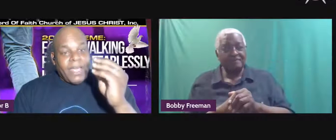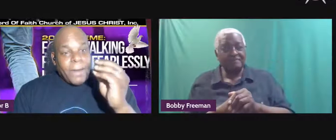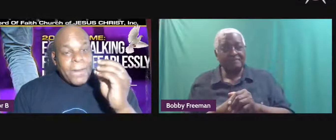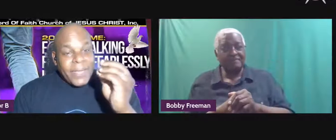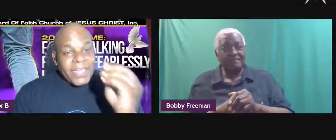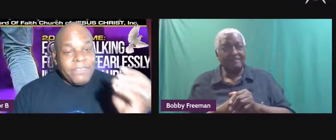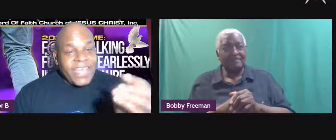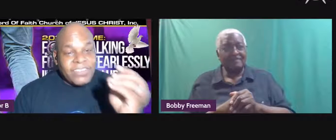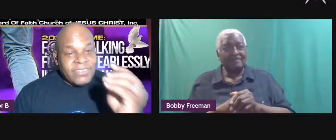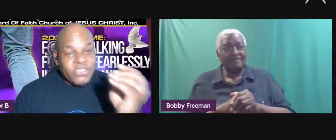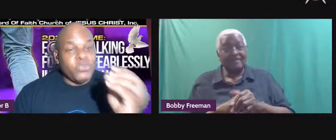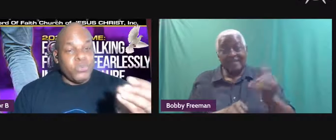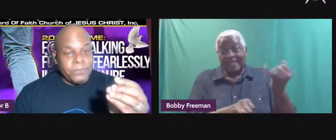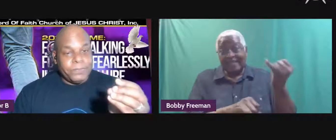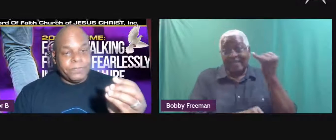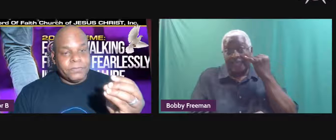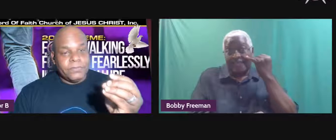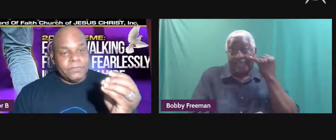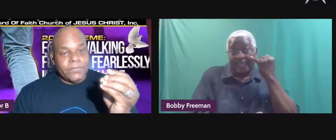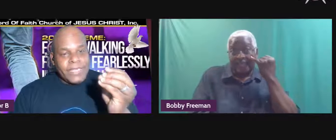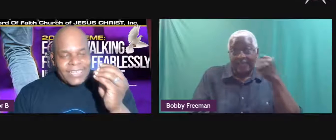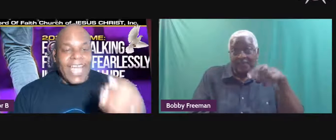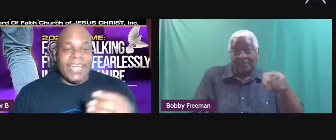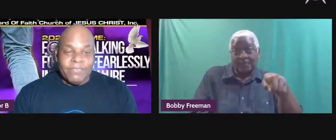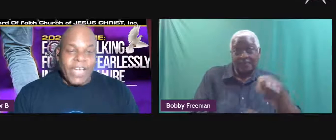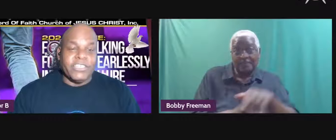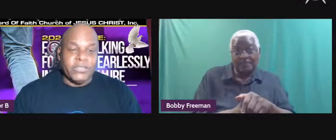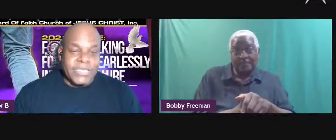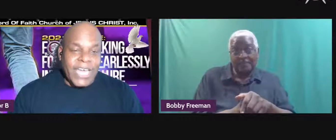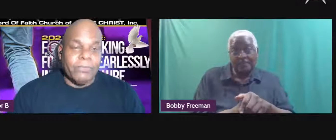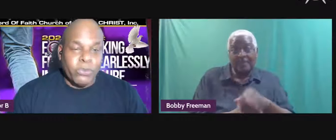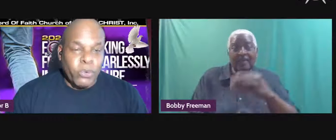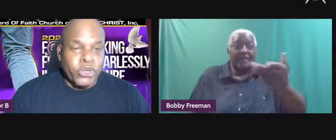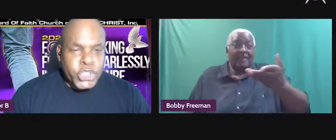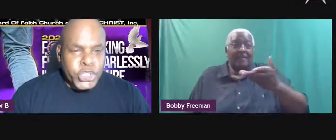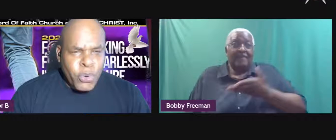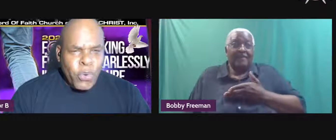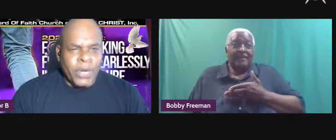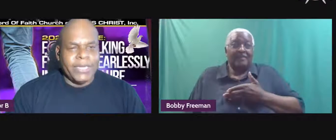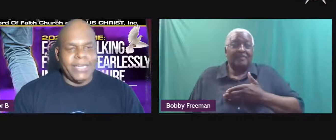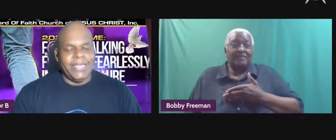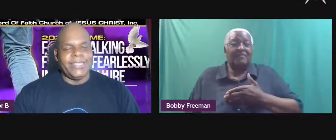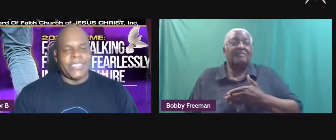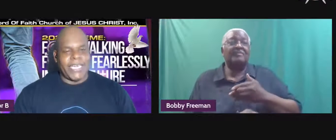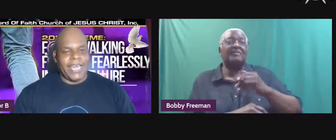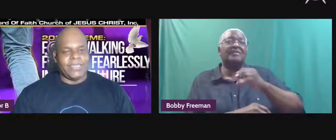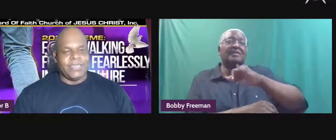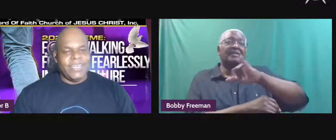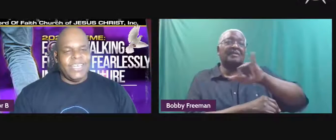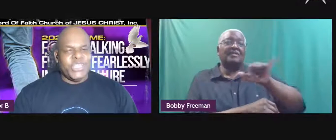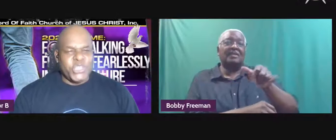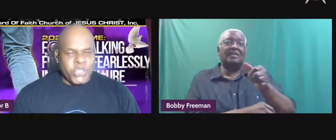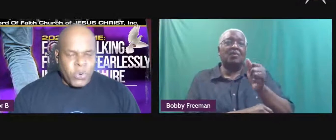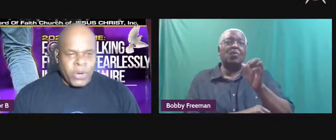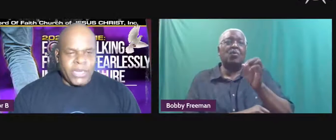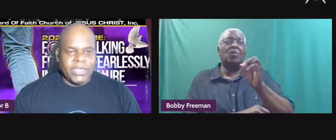Right. If that's you, then I invite you to type the word join in the chat.